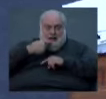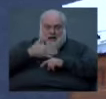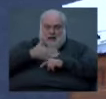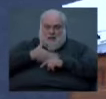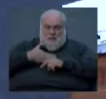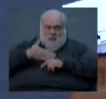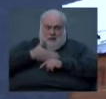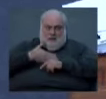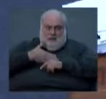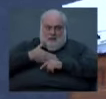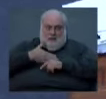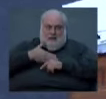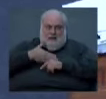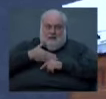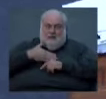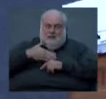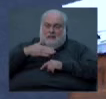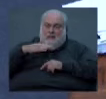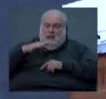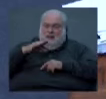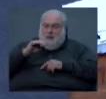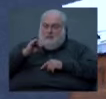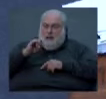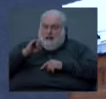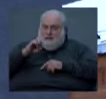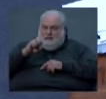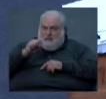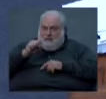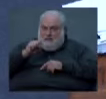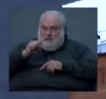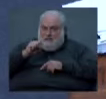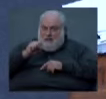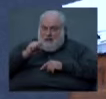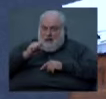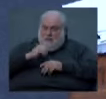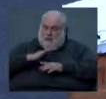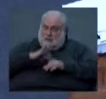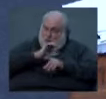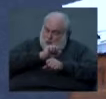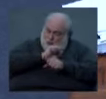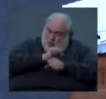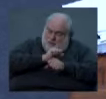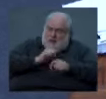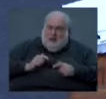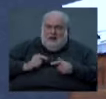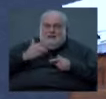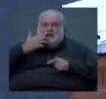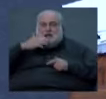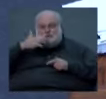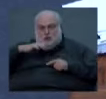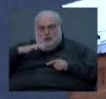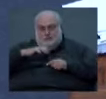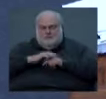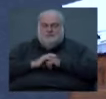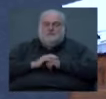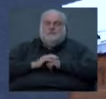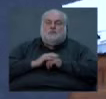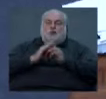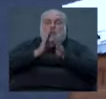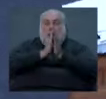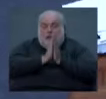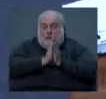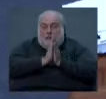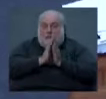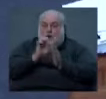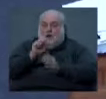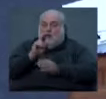appreciate so much for what they're doing, live in Hot Springs. We ask that these surveys be filled out and brought back to